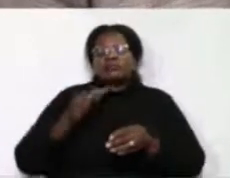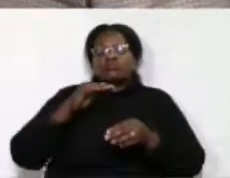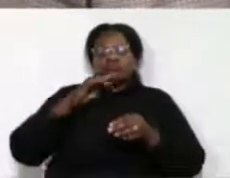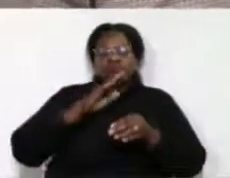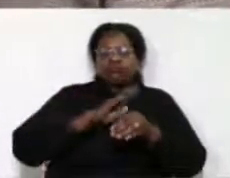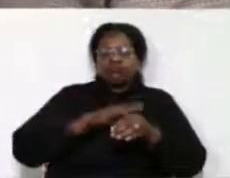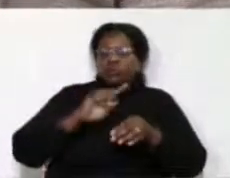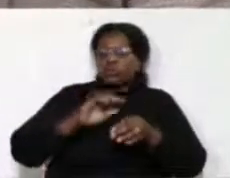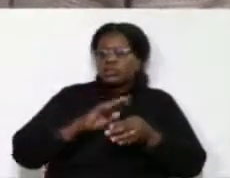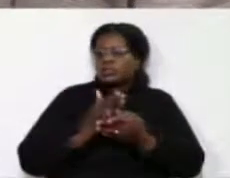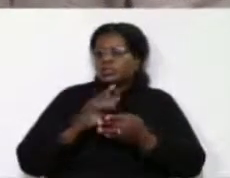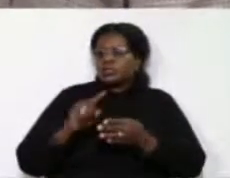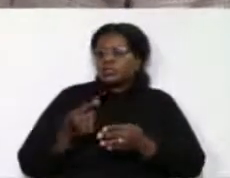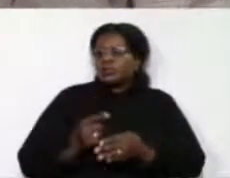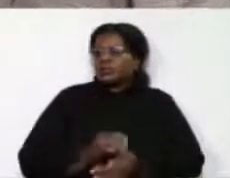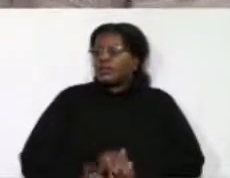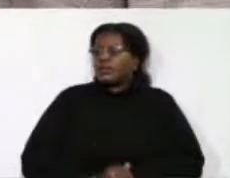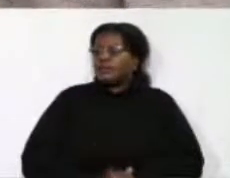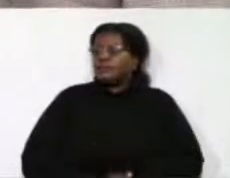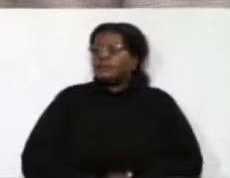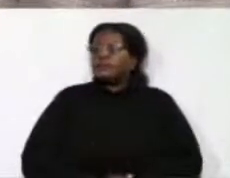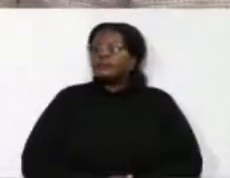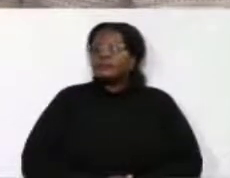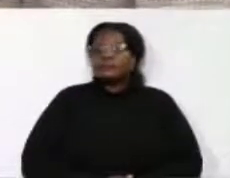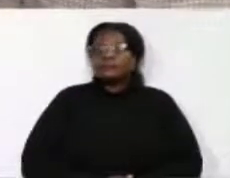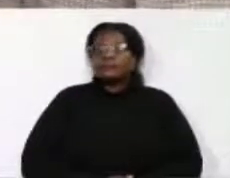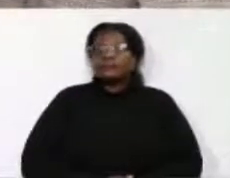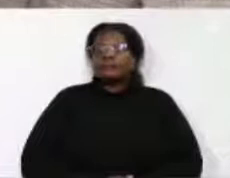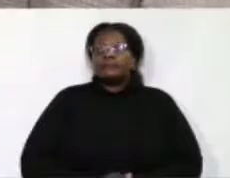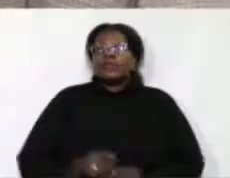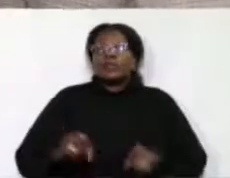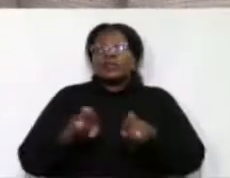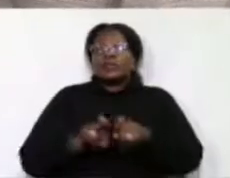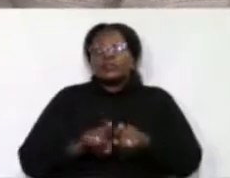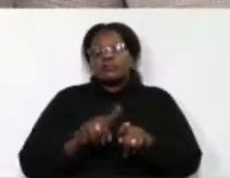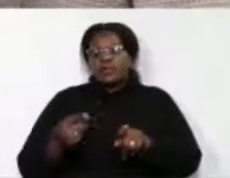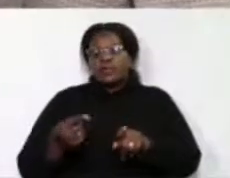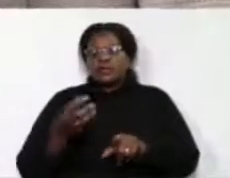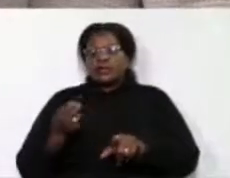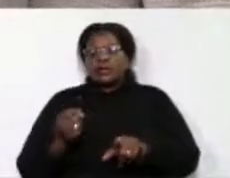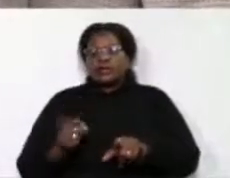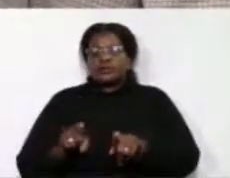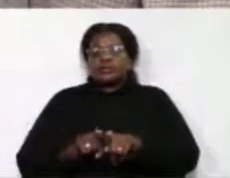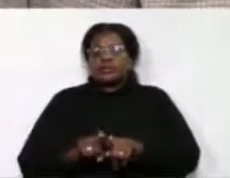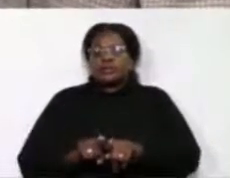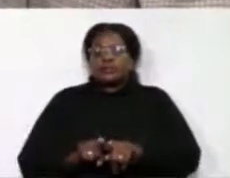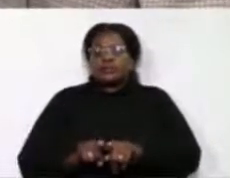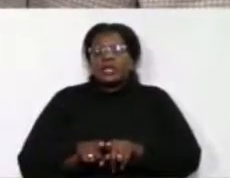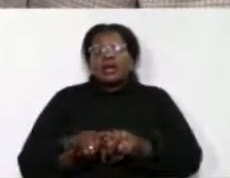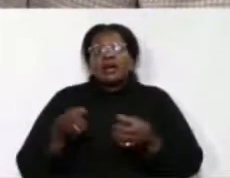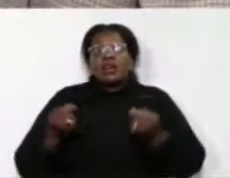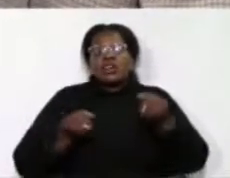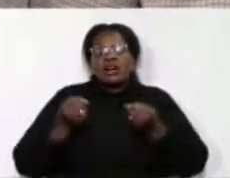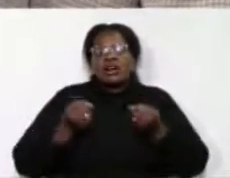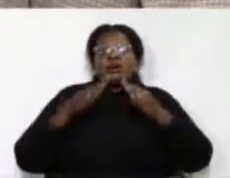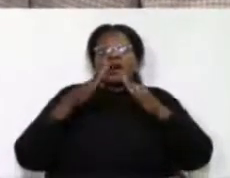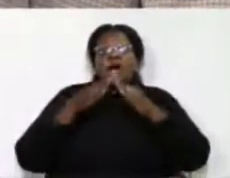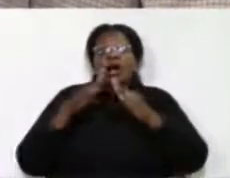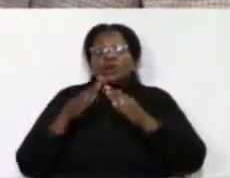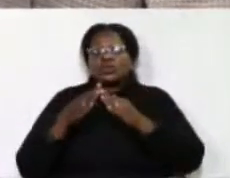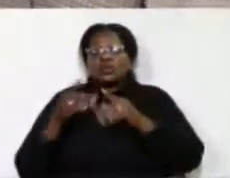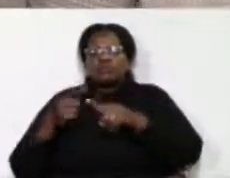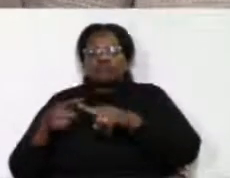your assets, if you want, basically the things that we have as assets, because we're all employed, a car, a house, a furniture.